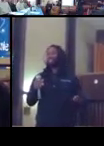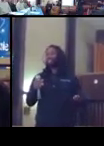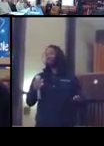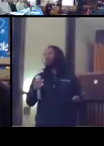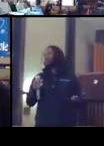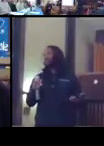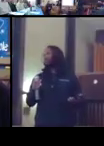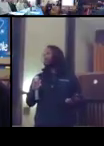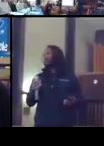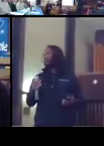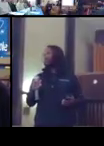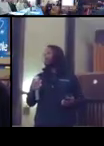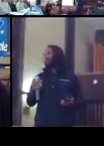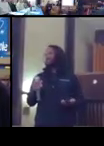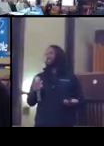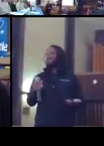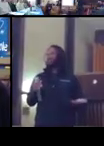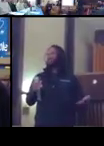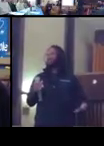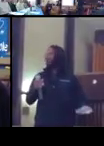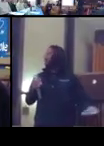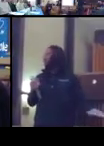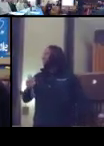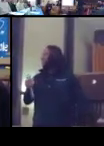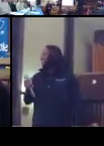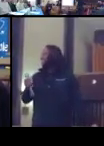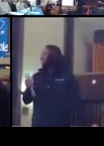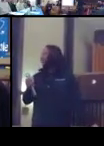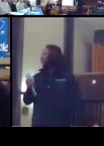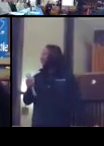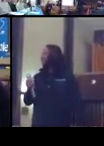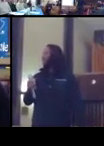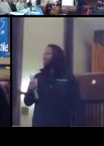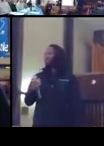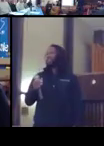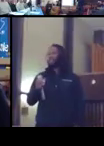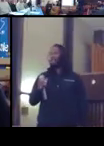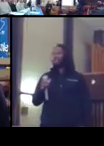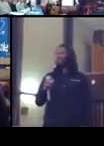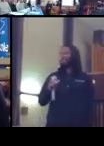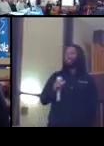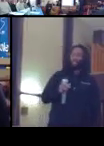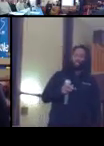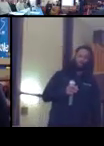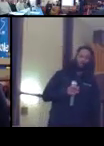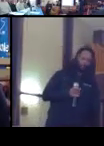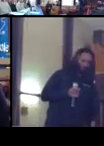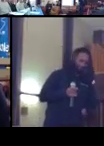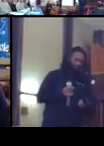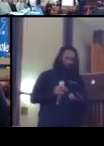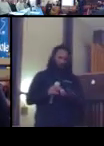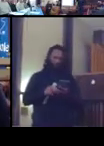correct trees to make a difference, just being able to get to your house, it's annoying to be honest.